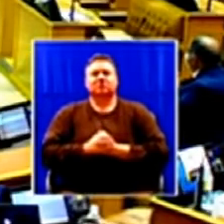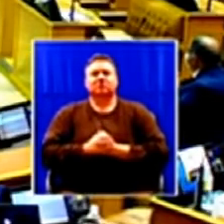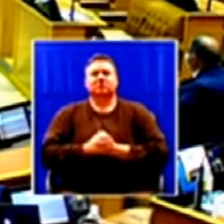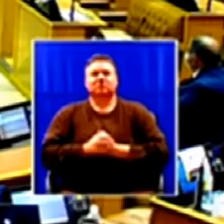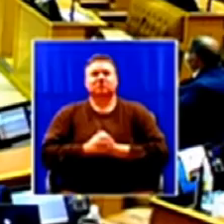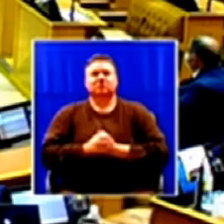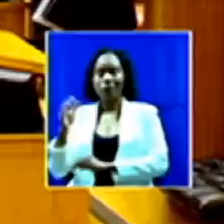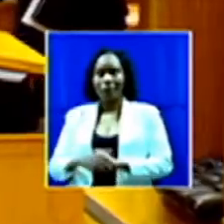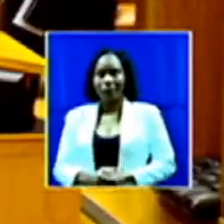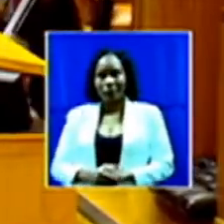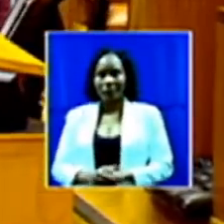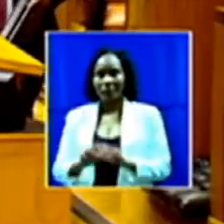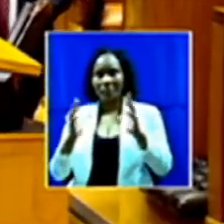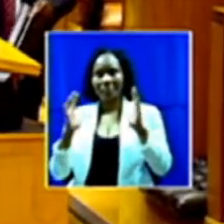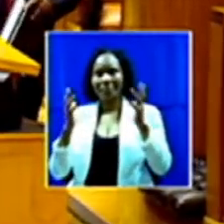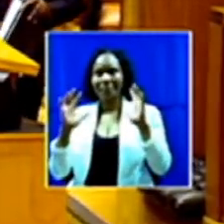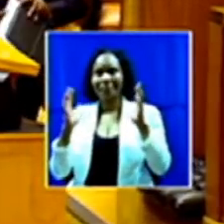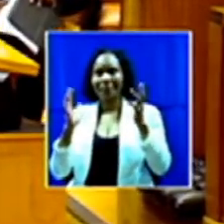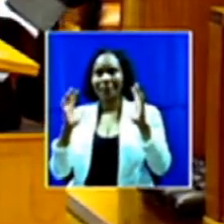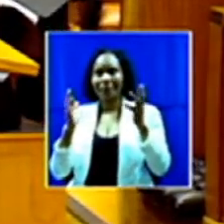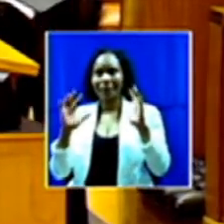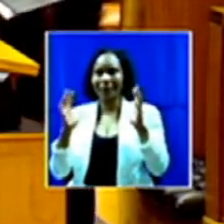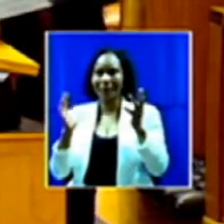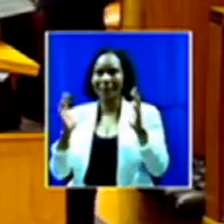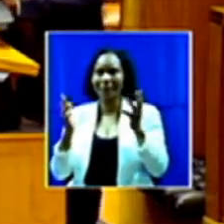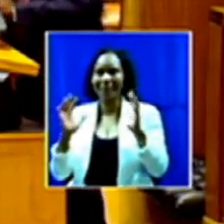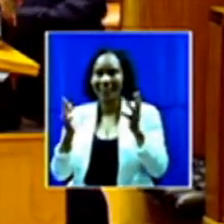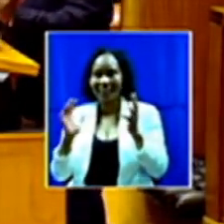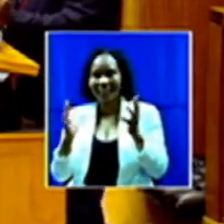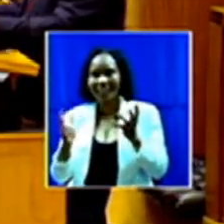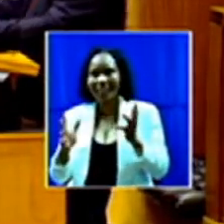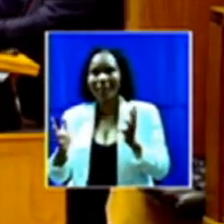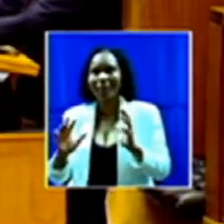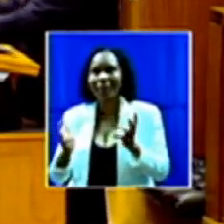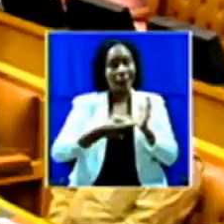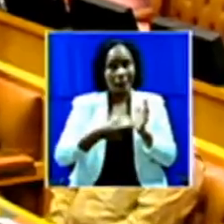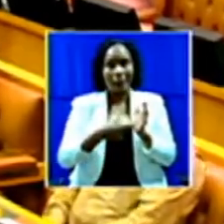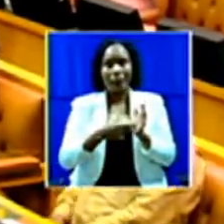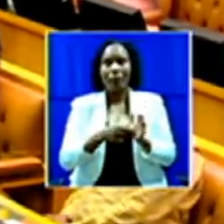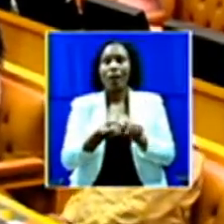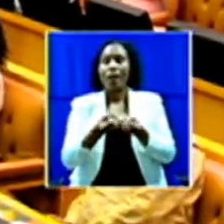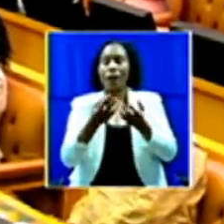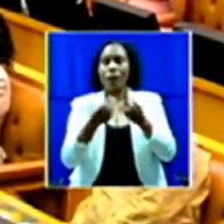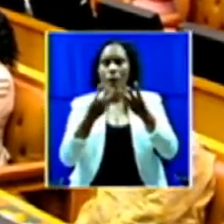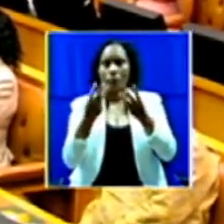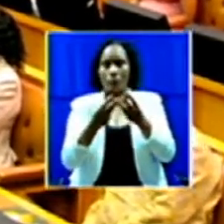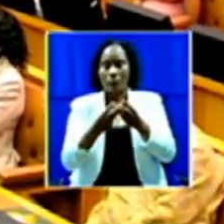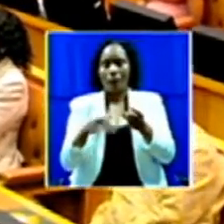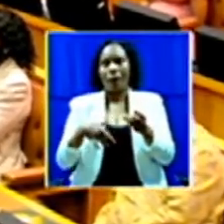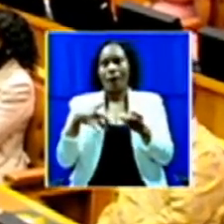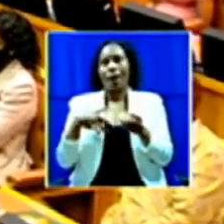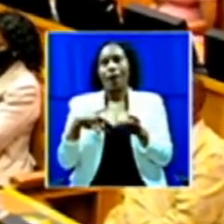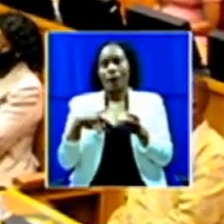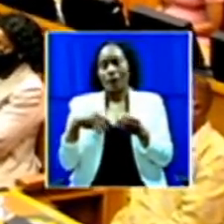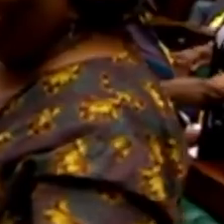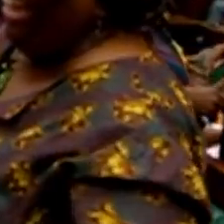are opposed to Mapisa-Nqakula's election might develop an